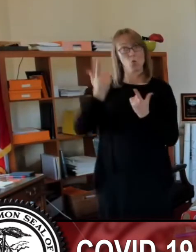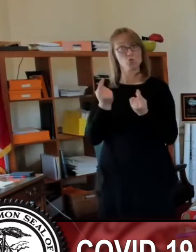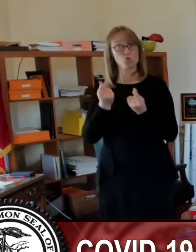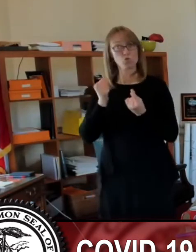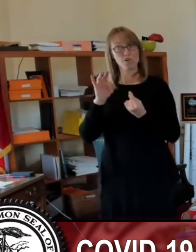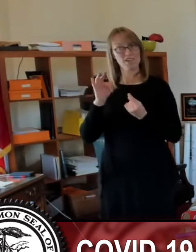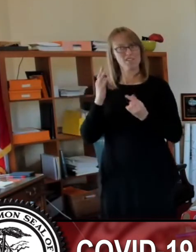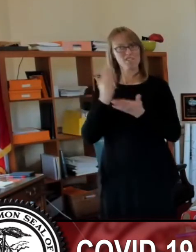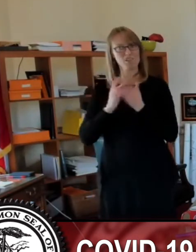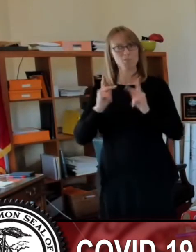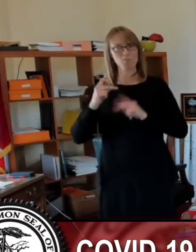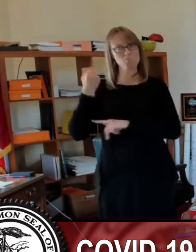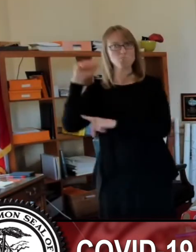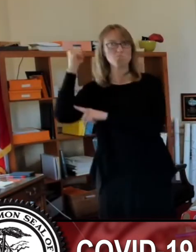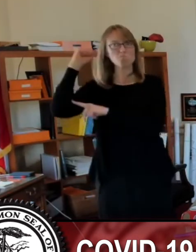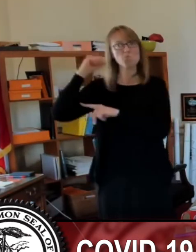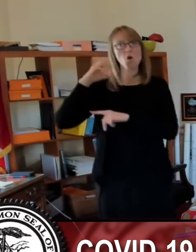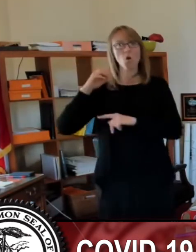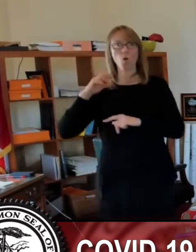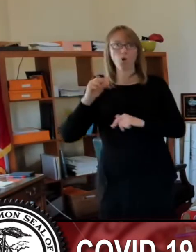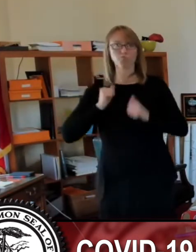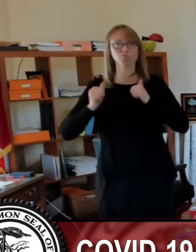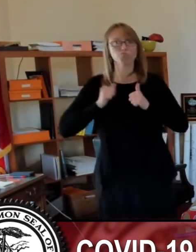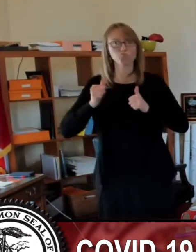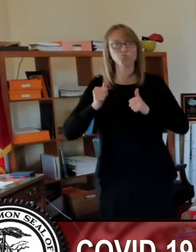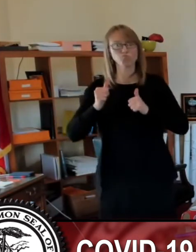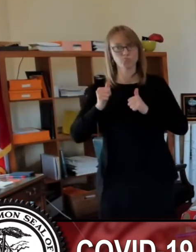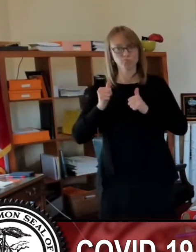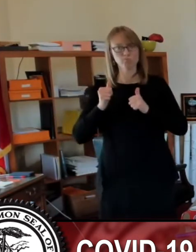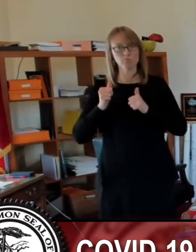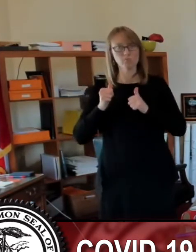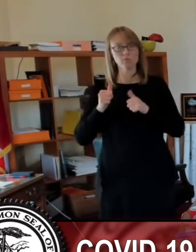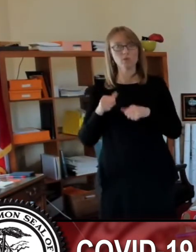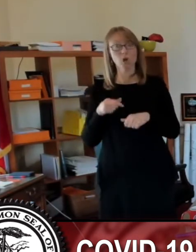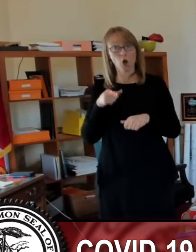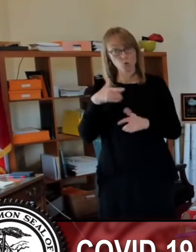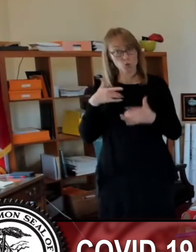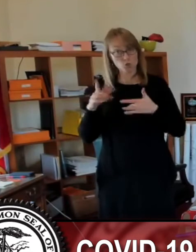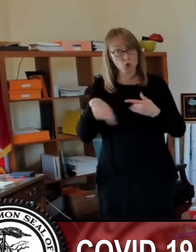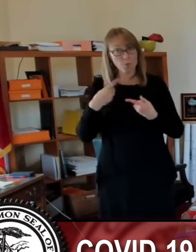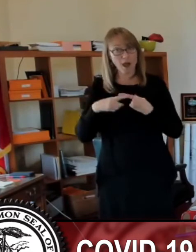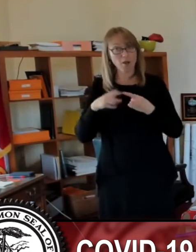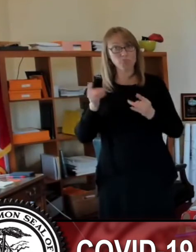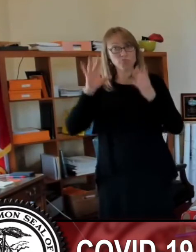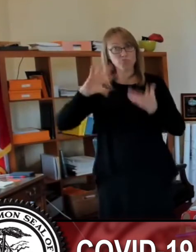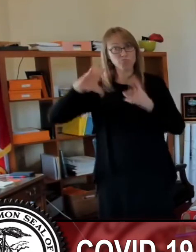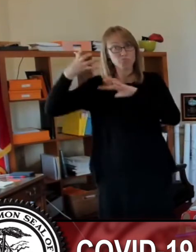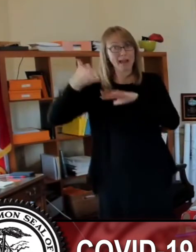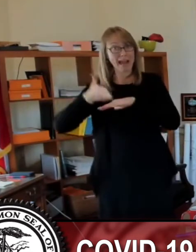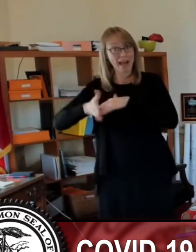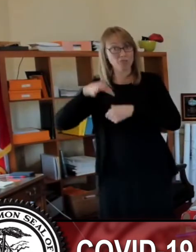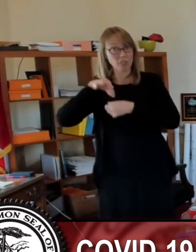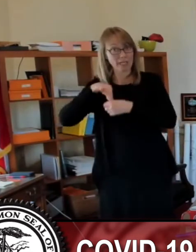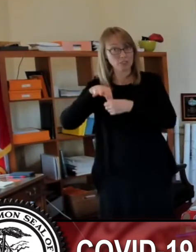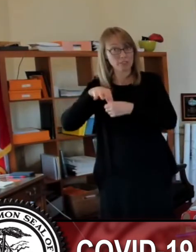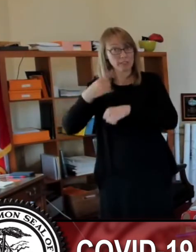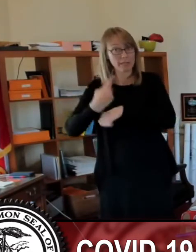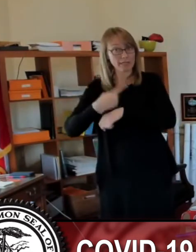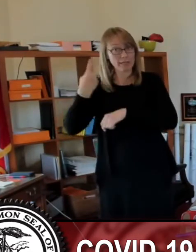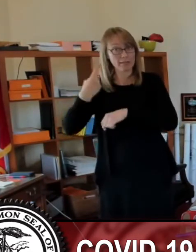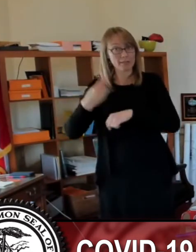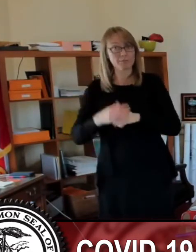rioting or anything like that happening, violence after the election? So yes, it'll be safe for you to go to the